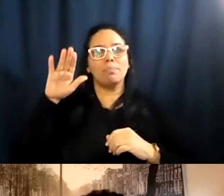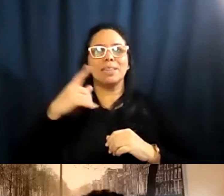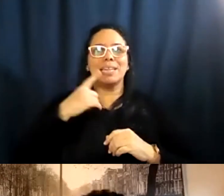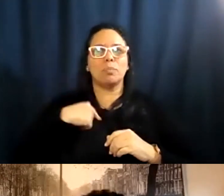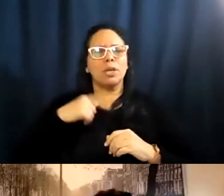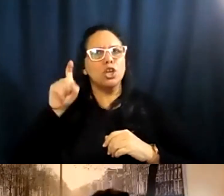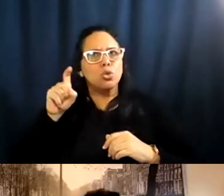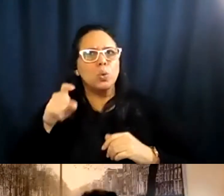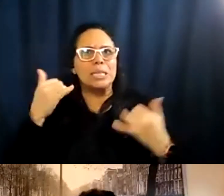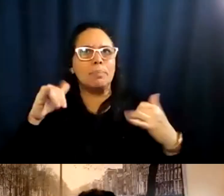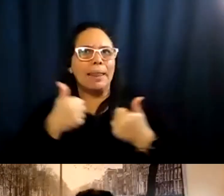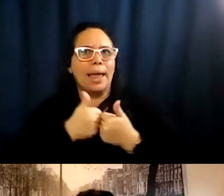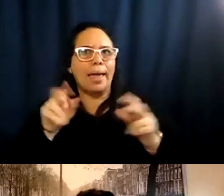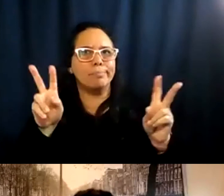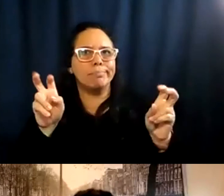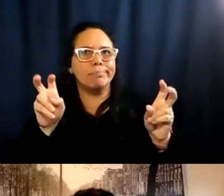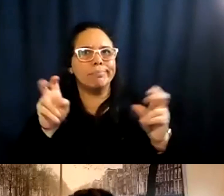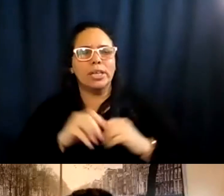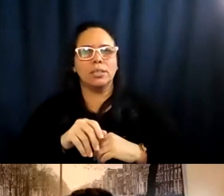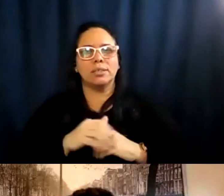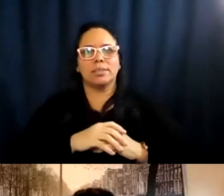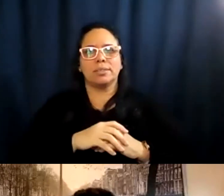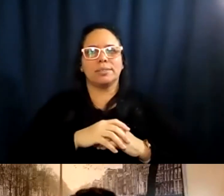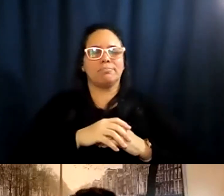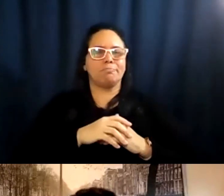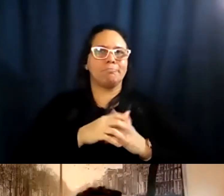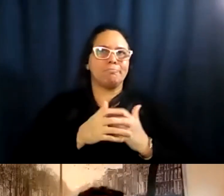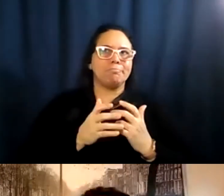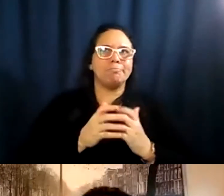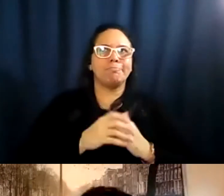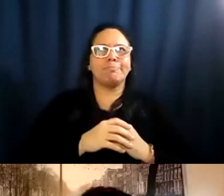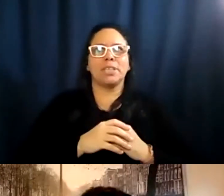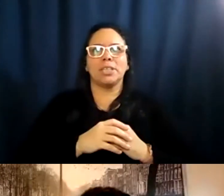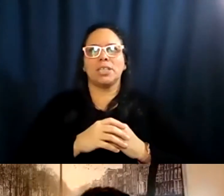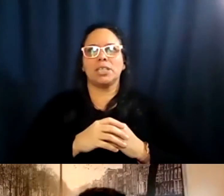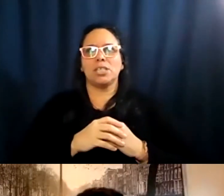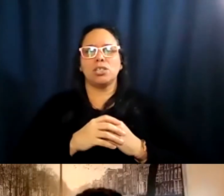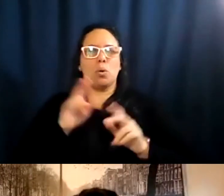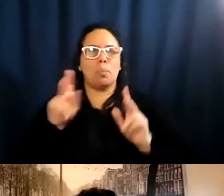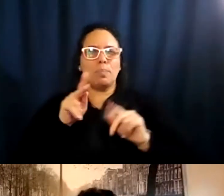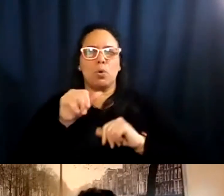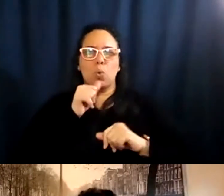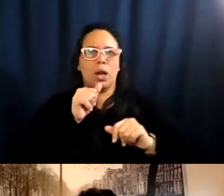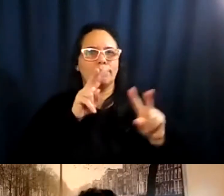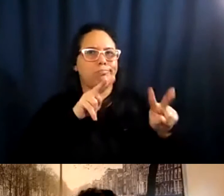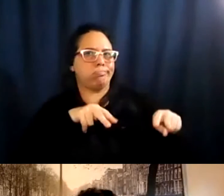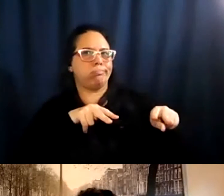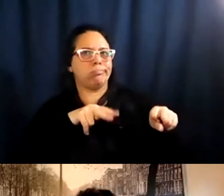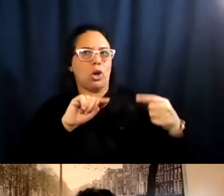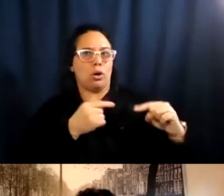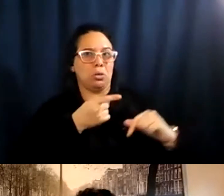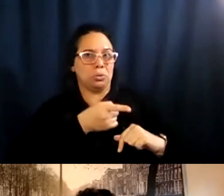mean? To like try to conform to these notions so that you wouldn't be persecuted. And I